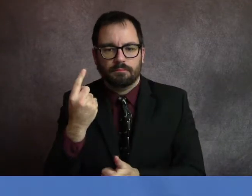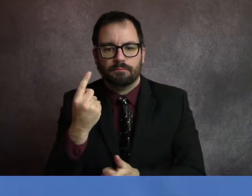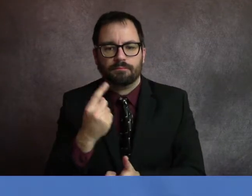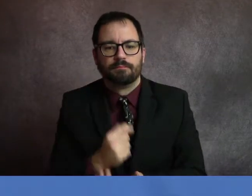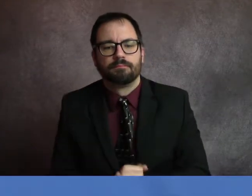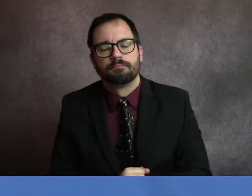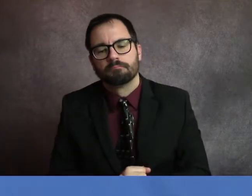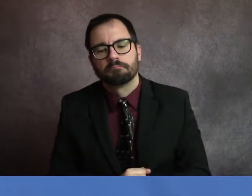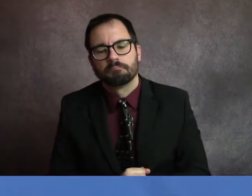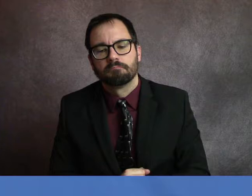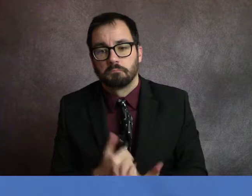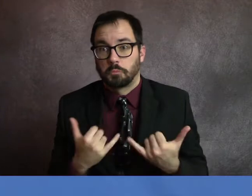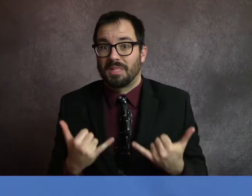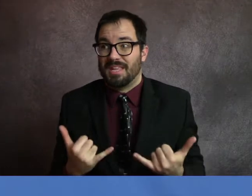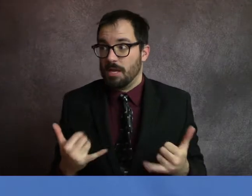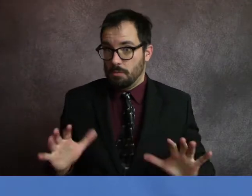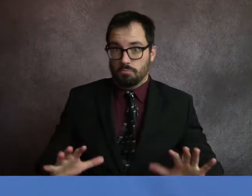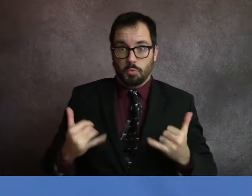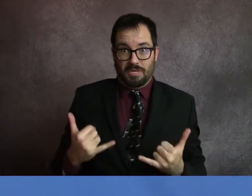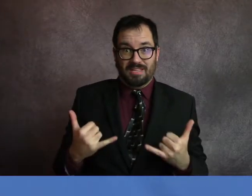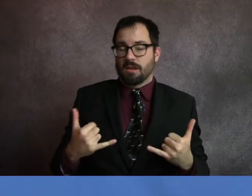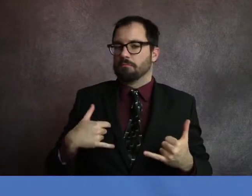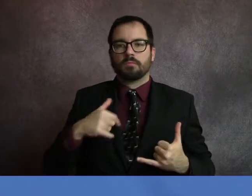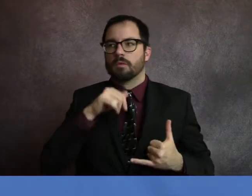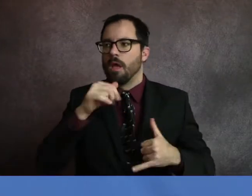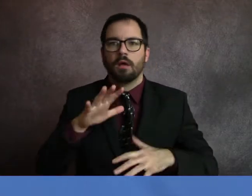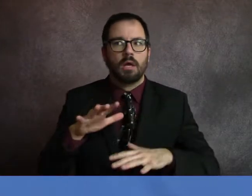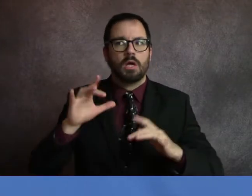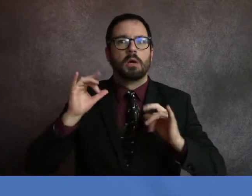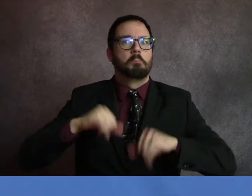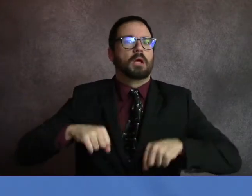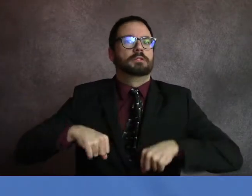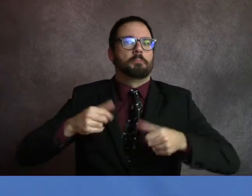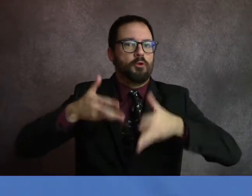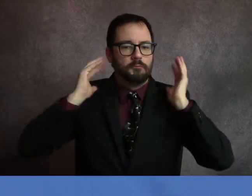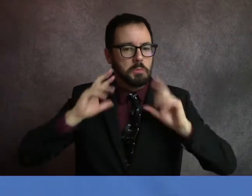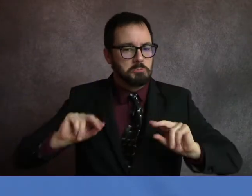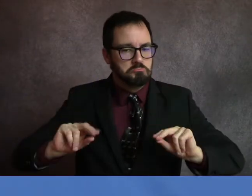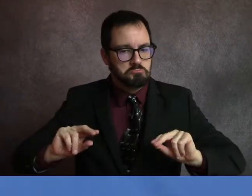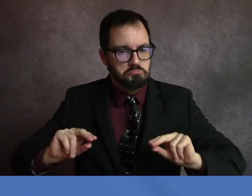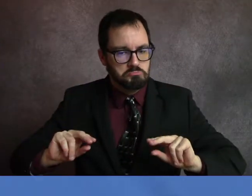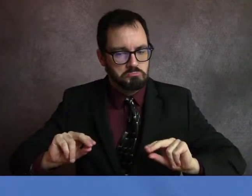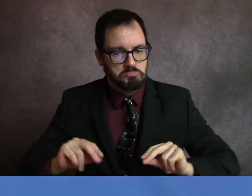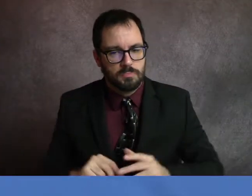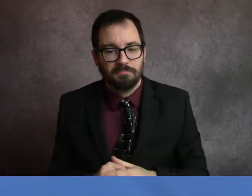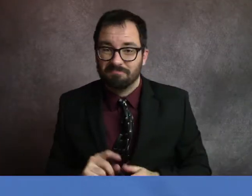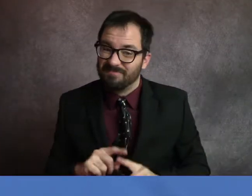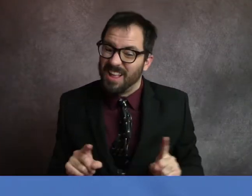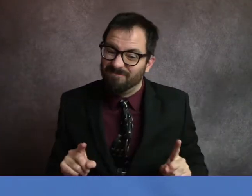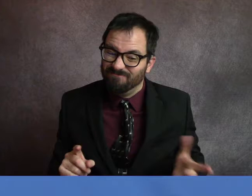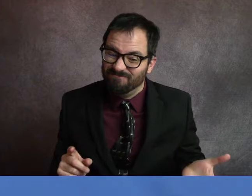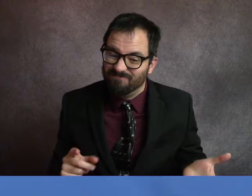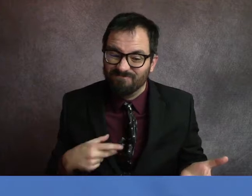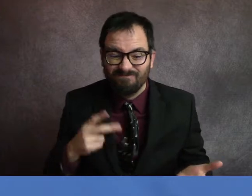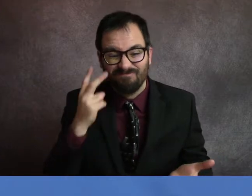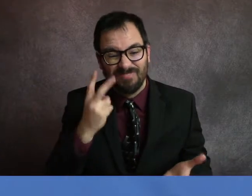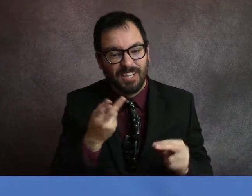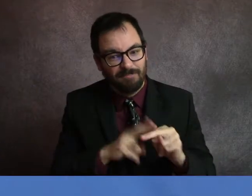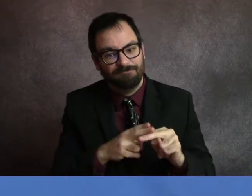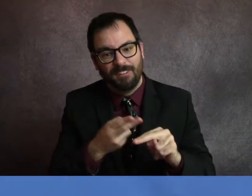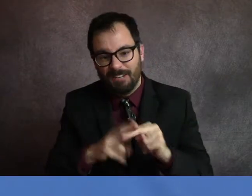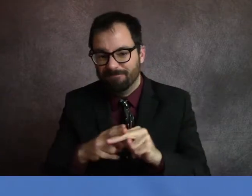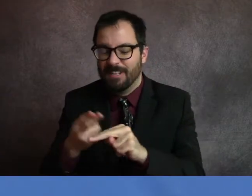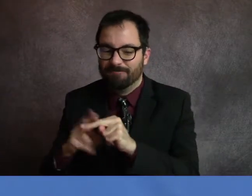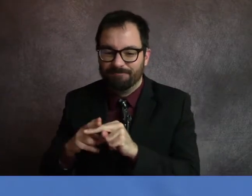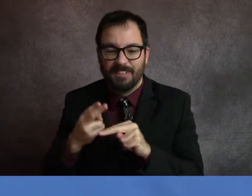hospitals, but they are seeing confirmed the continued spread of the virus. It shows more people